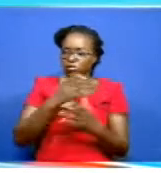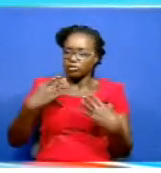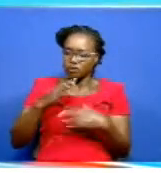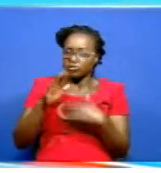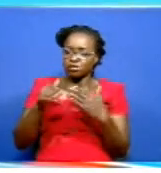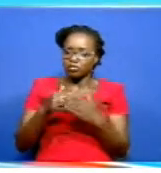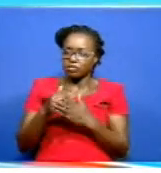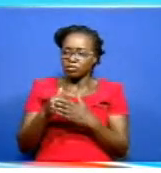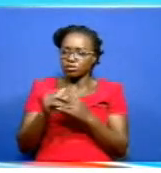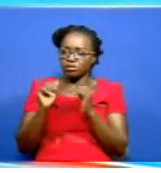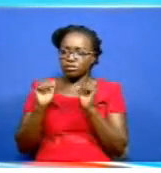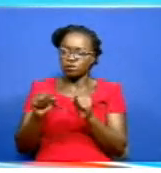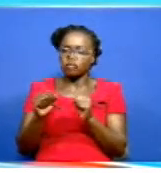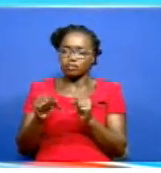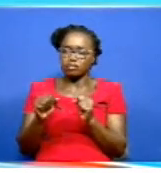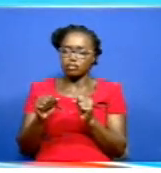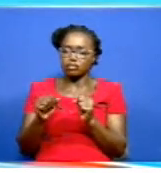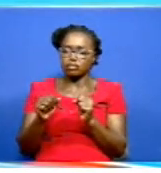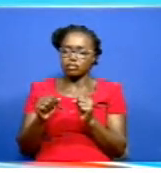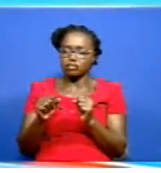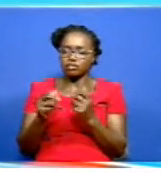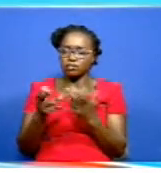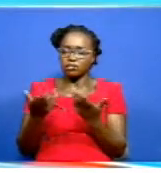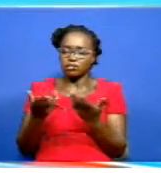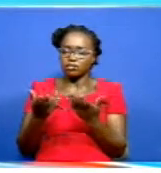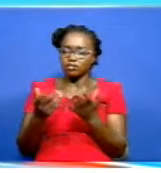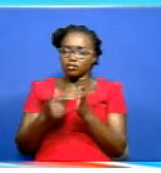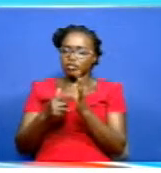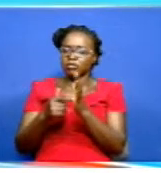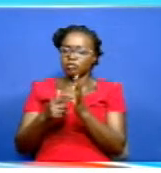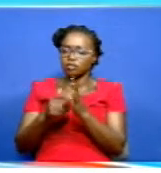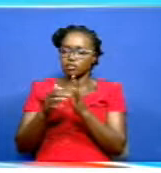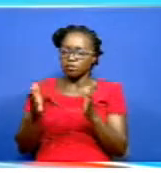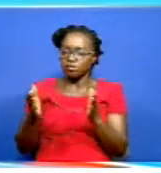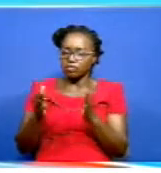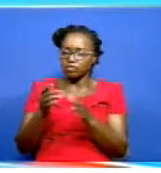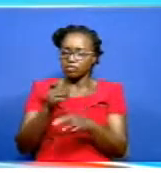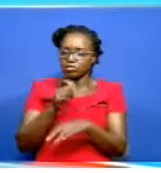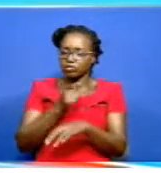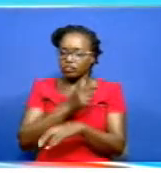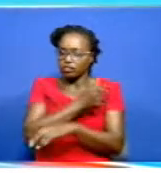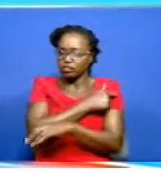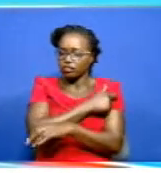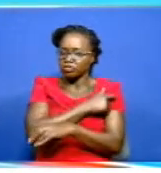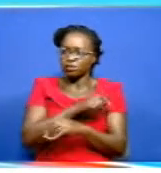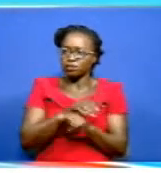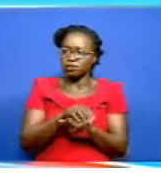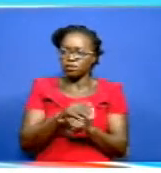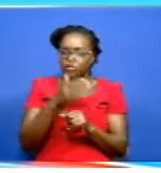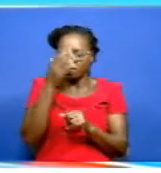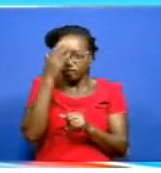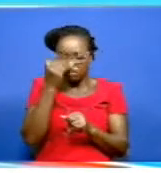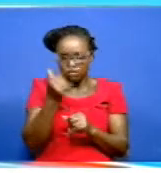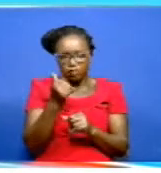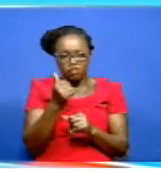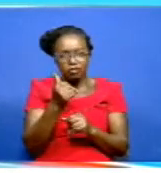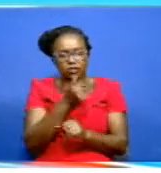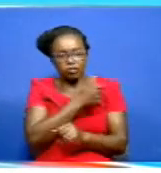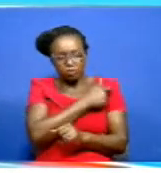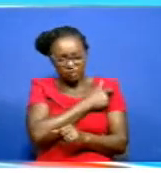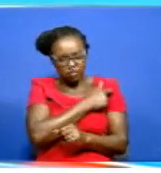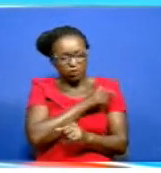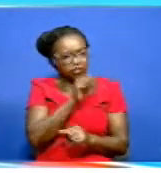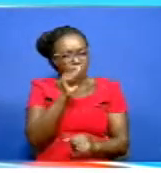actually exhibit such effects. And some people have asked why the AstraZeneca